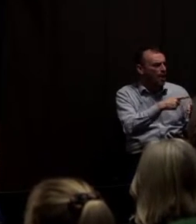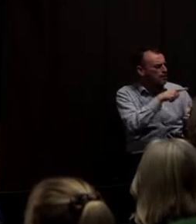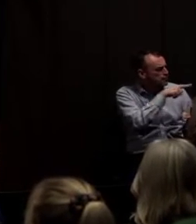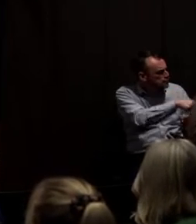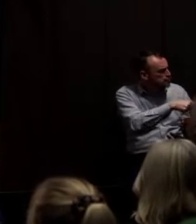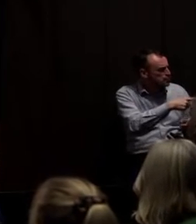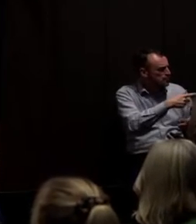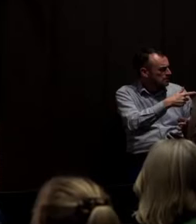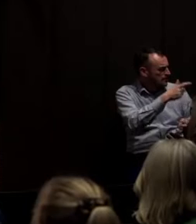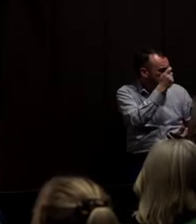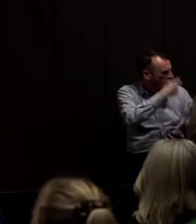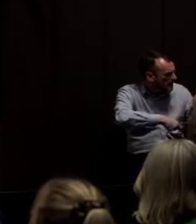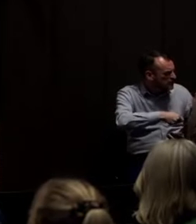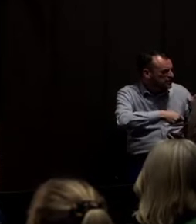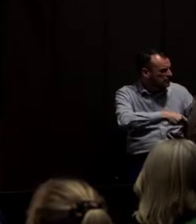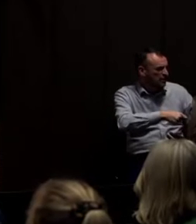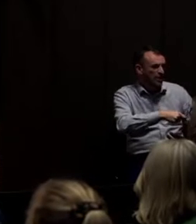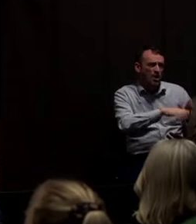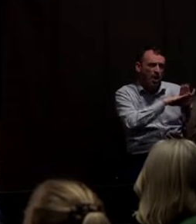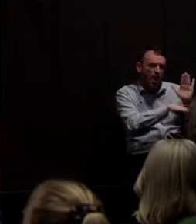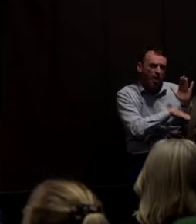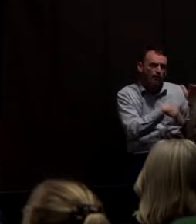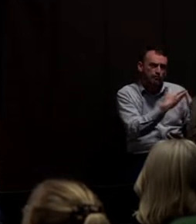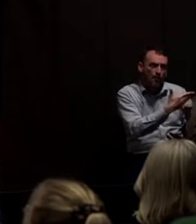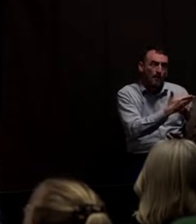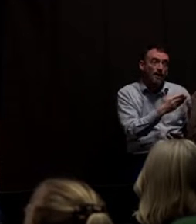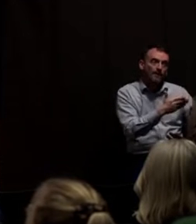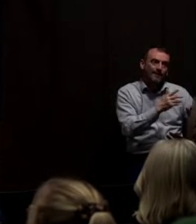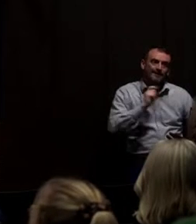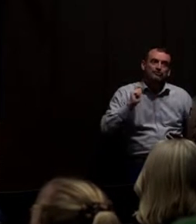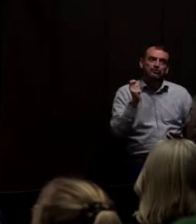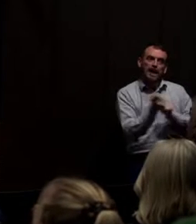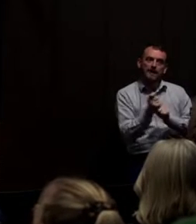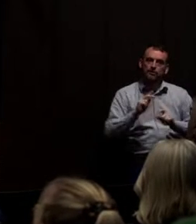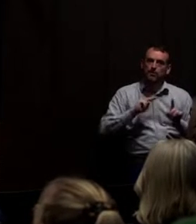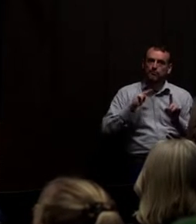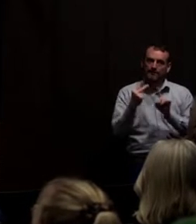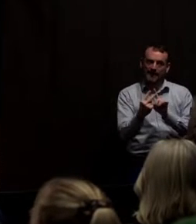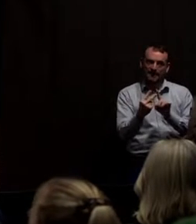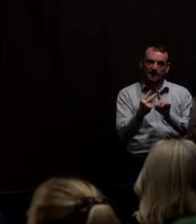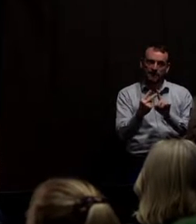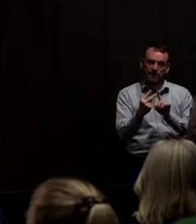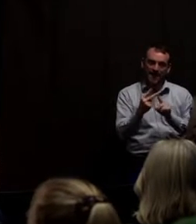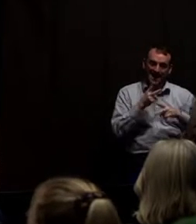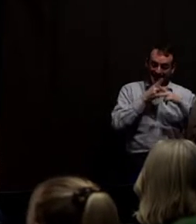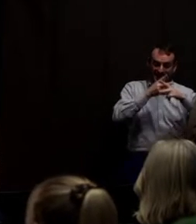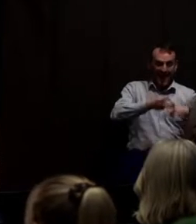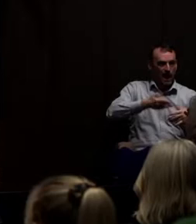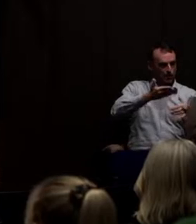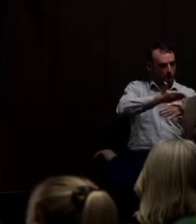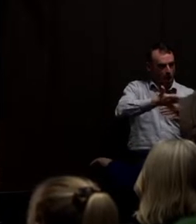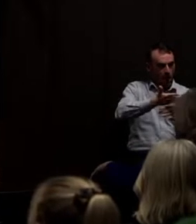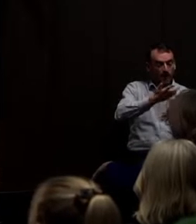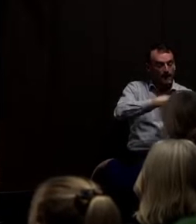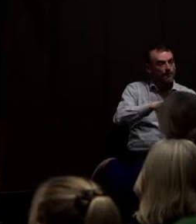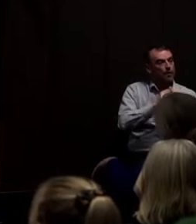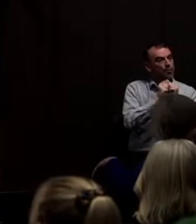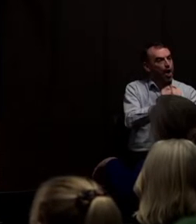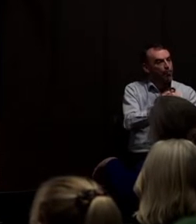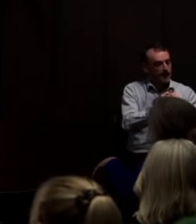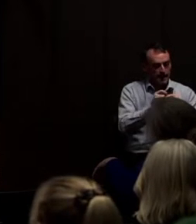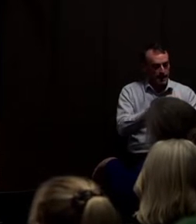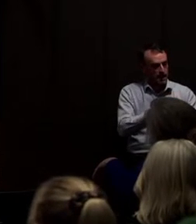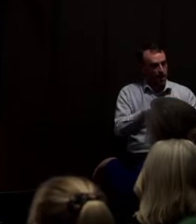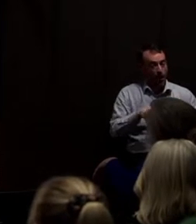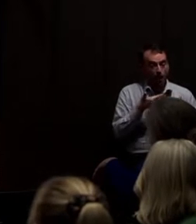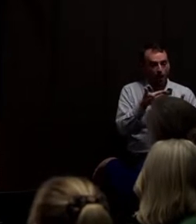stealing, so do some. So, but do that and make it worthy, something that you, people respect you for.